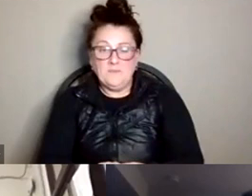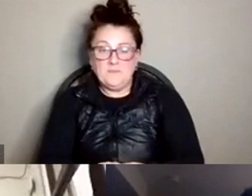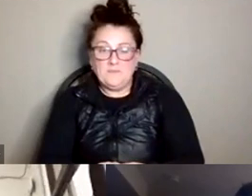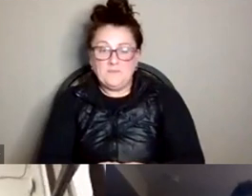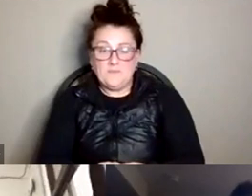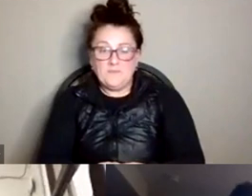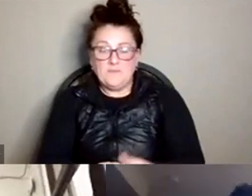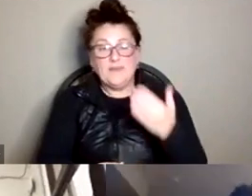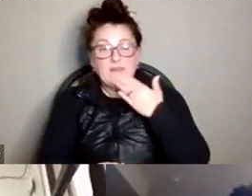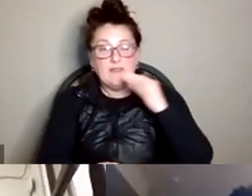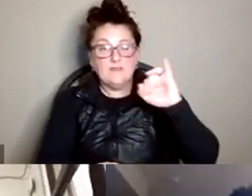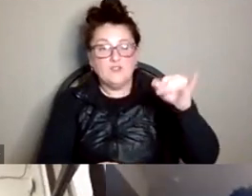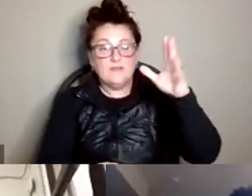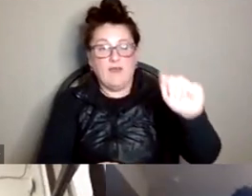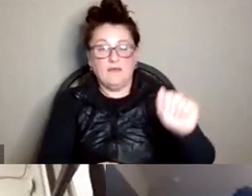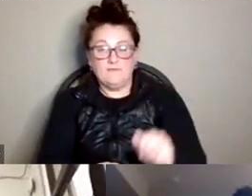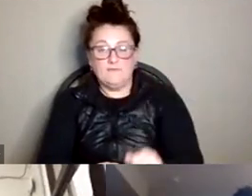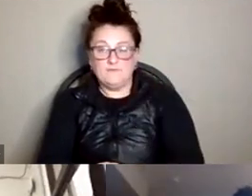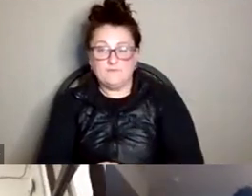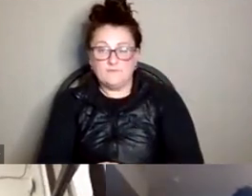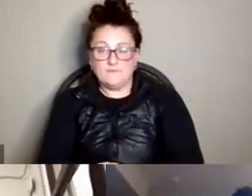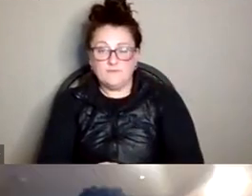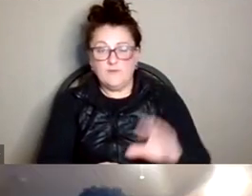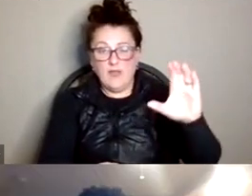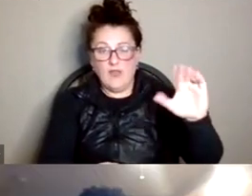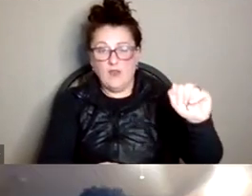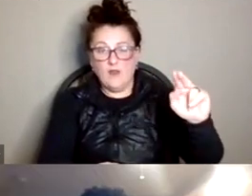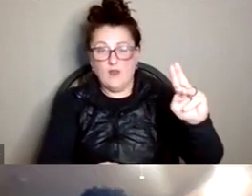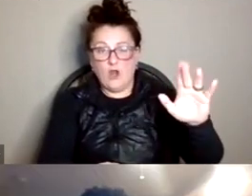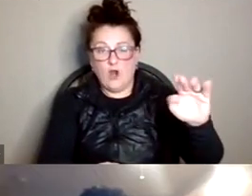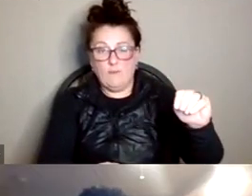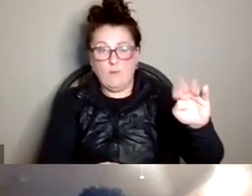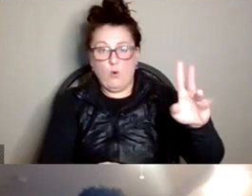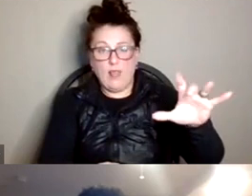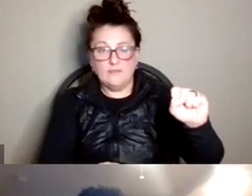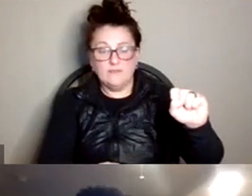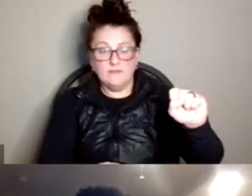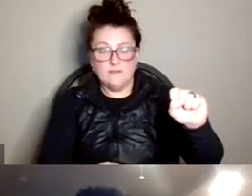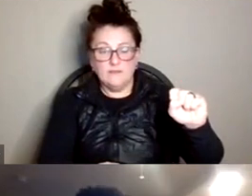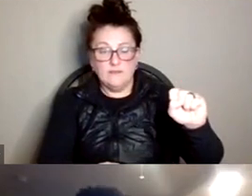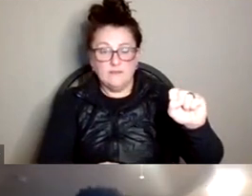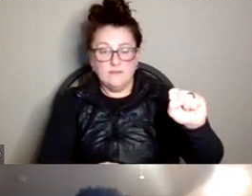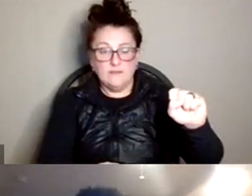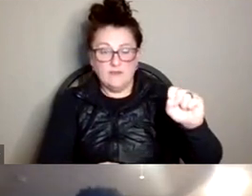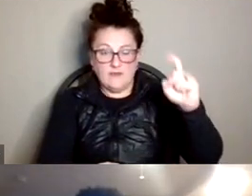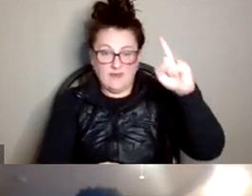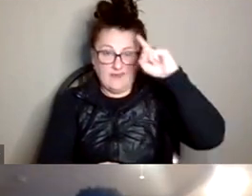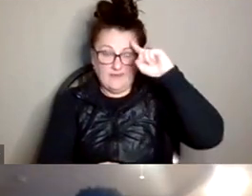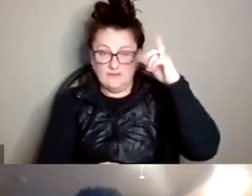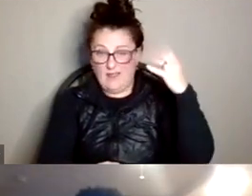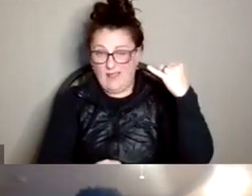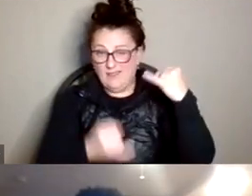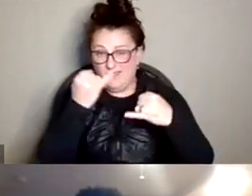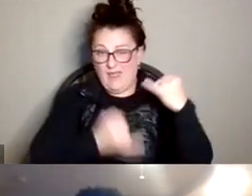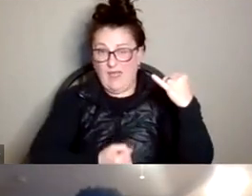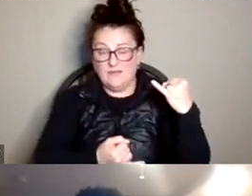Thank you, Jessica. We have Carmen Morales next, and that looks to be our